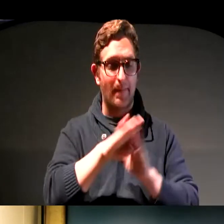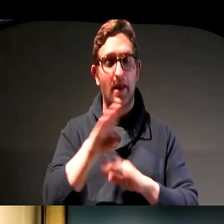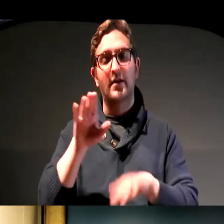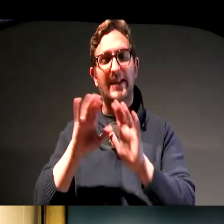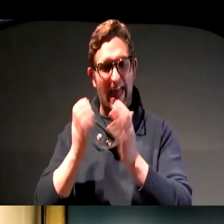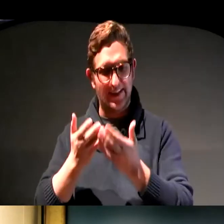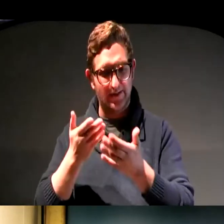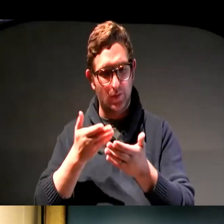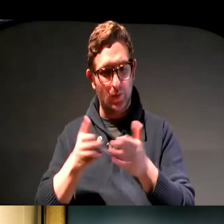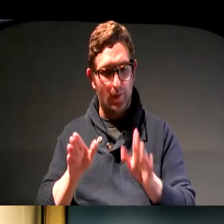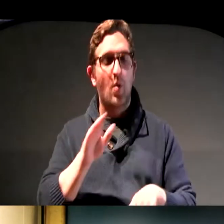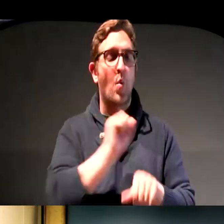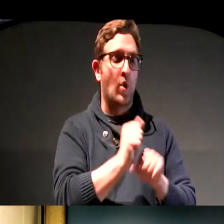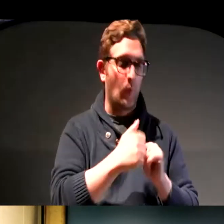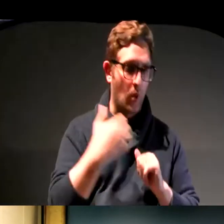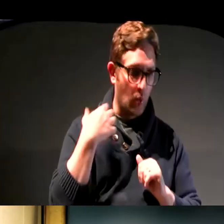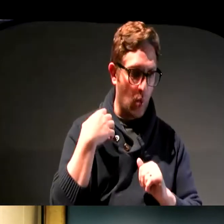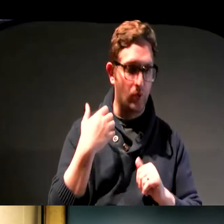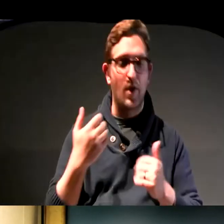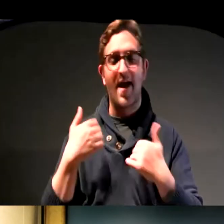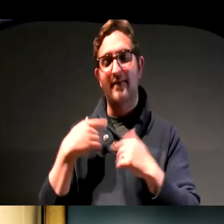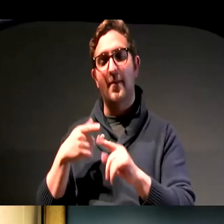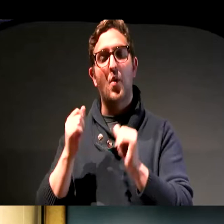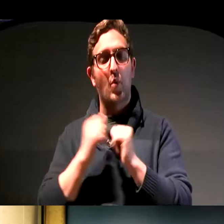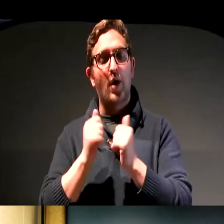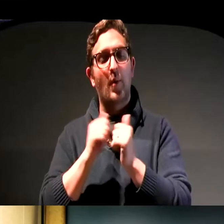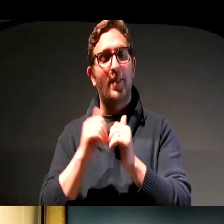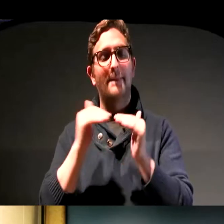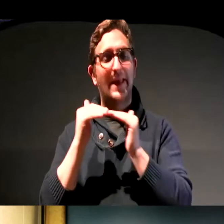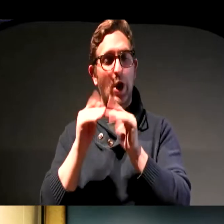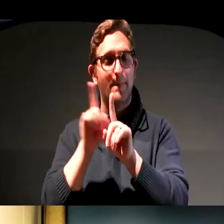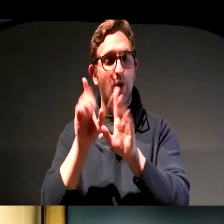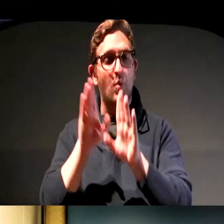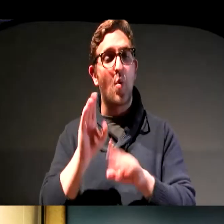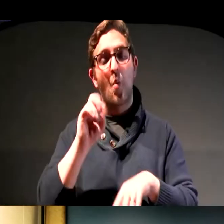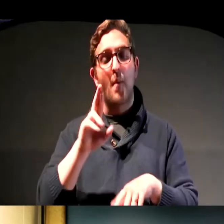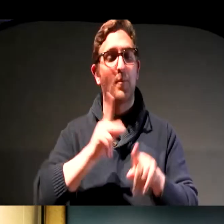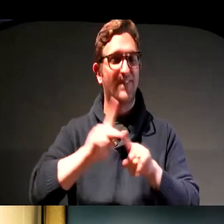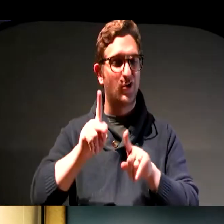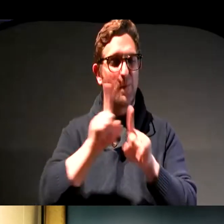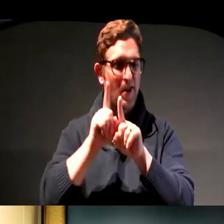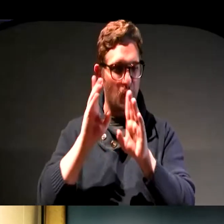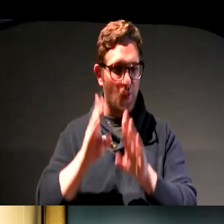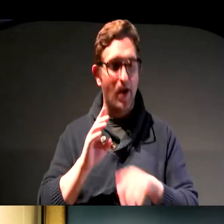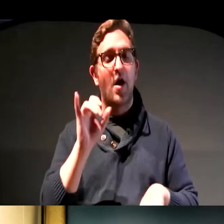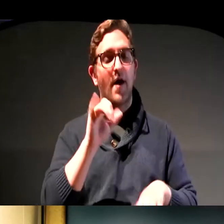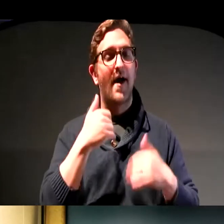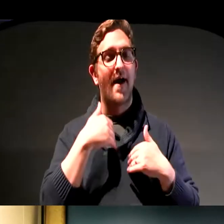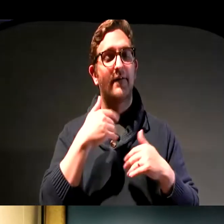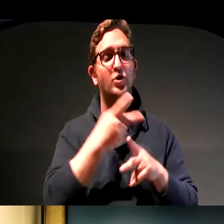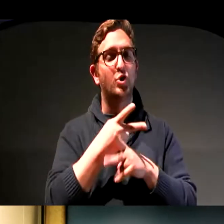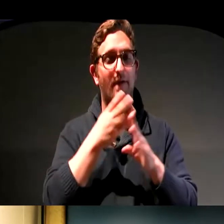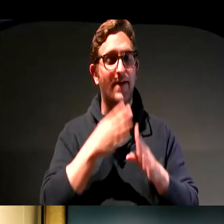also have them work with a coach. We have them work with a peer mentor or a professional mentor as they get older. And then we also have supervised study or engagement